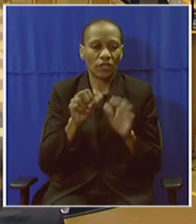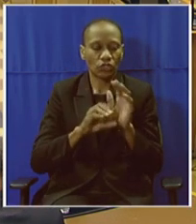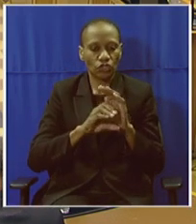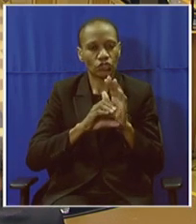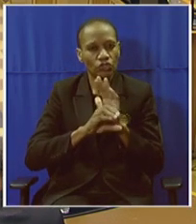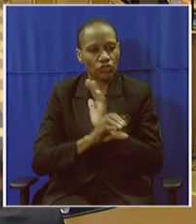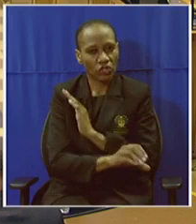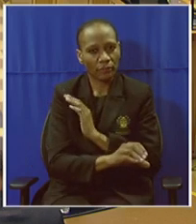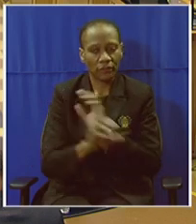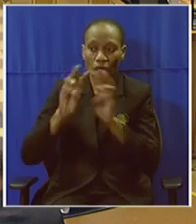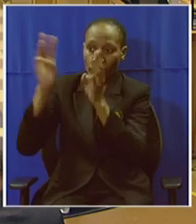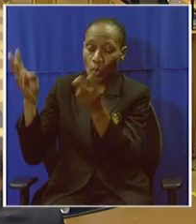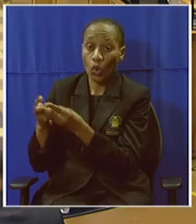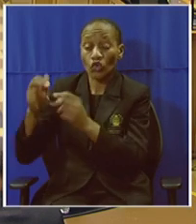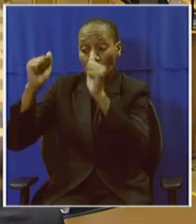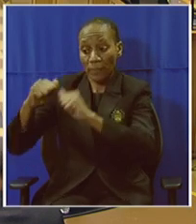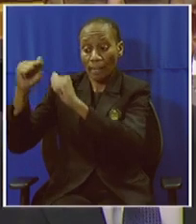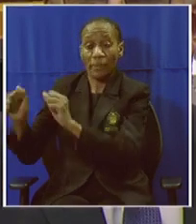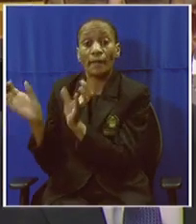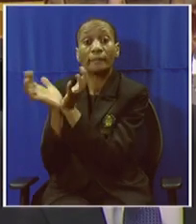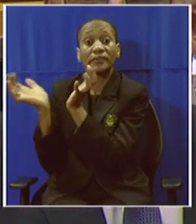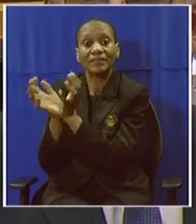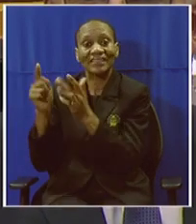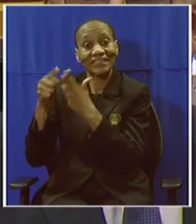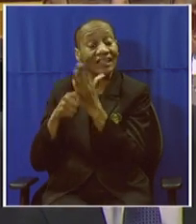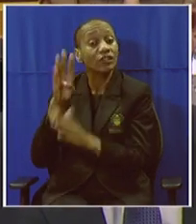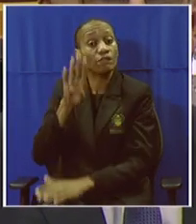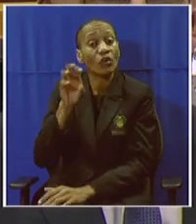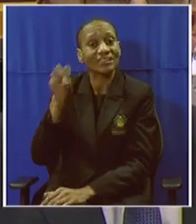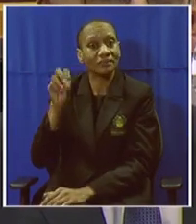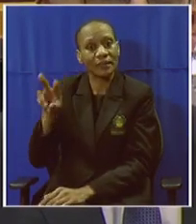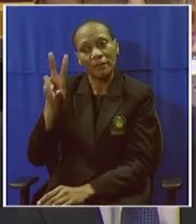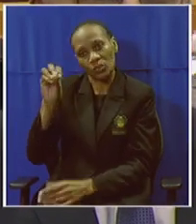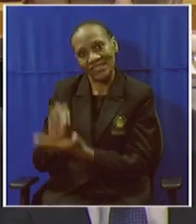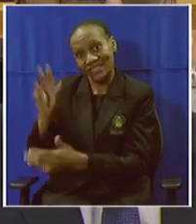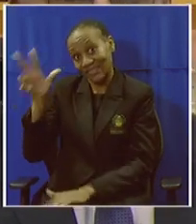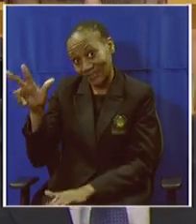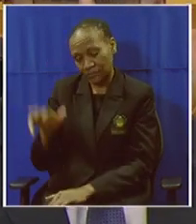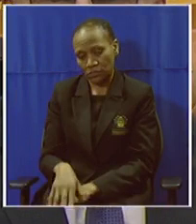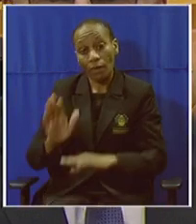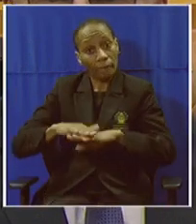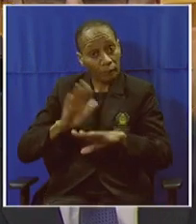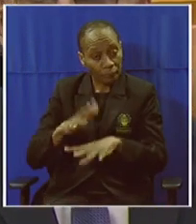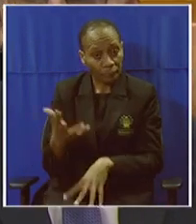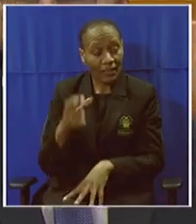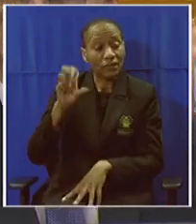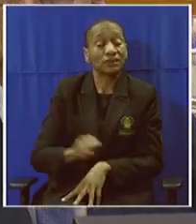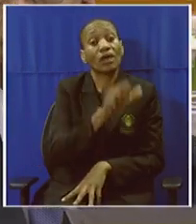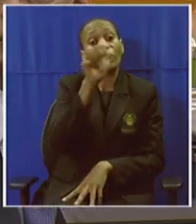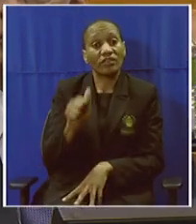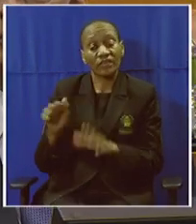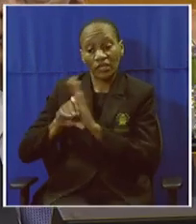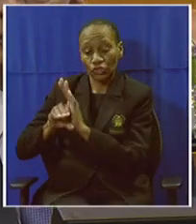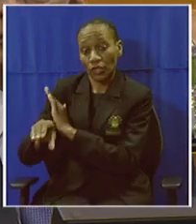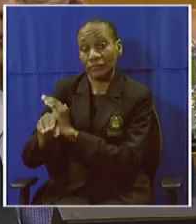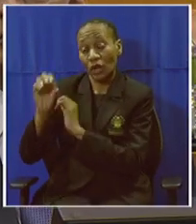of the Global TB Caucus on the 4th of September 2018. Further notes that the South African chapter